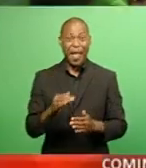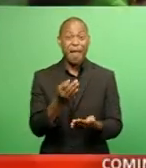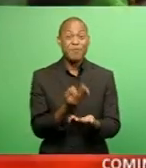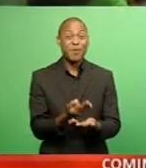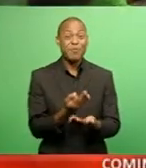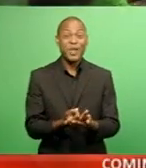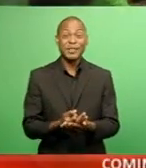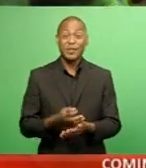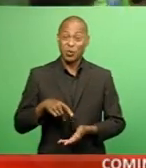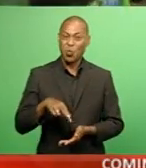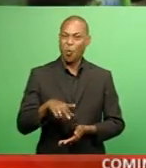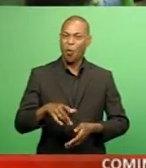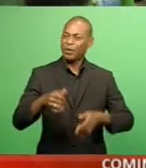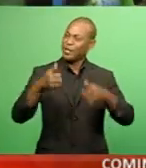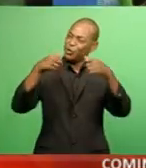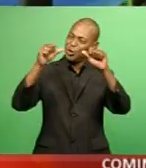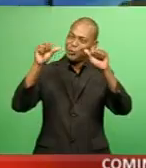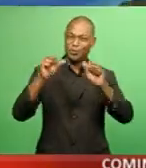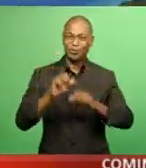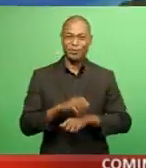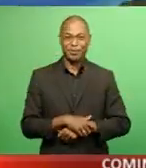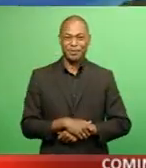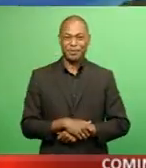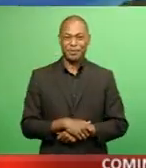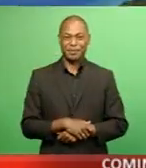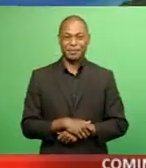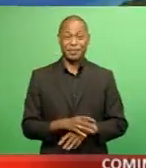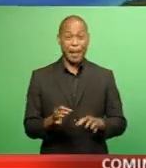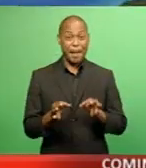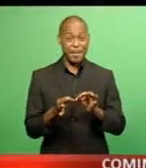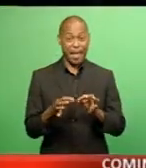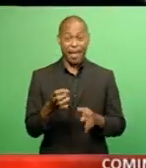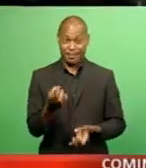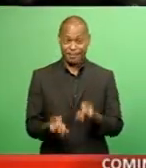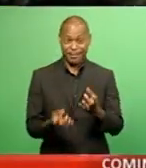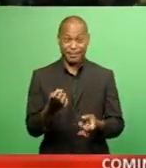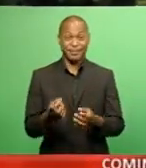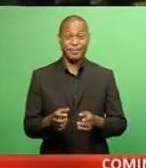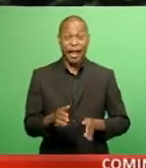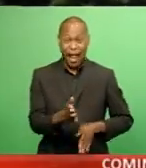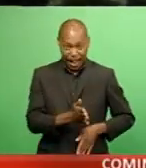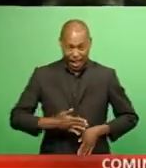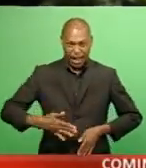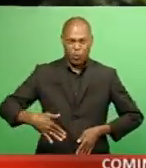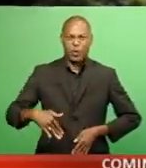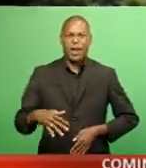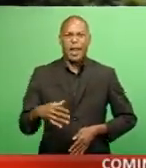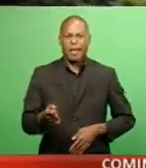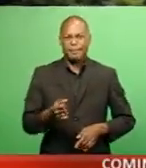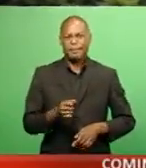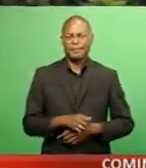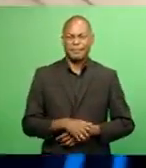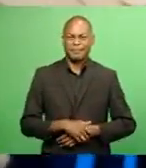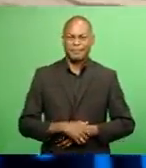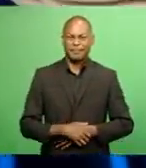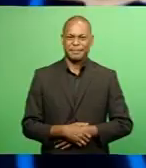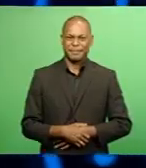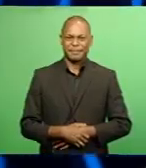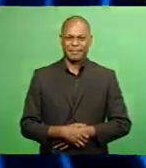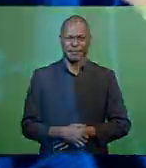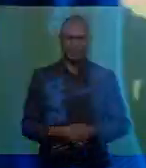fundraising walk hailed a success. And Bengal Lagoon initiative to safeguard ecosystem.